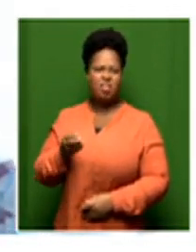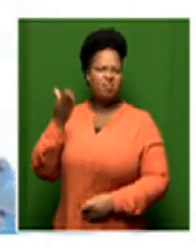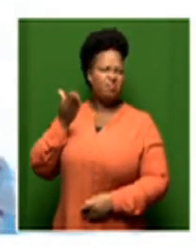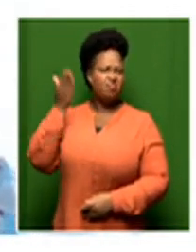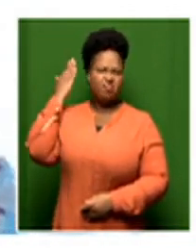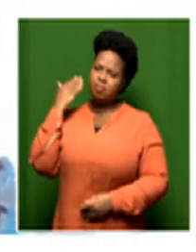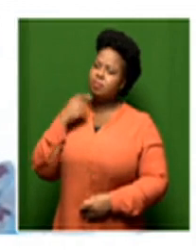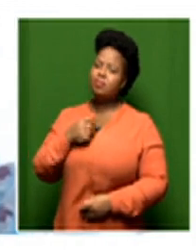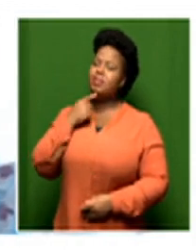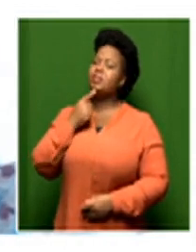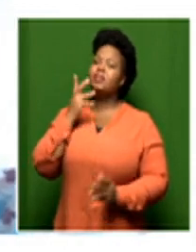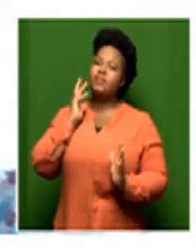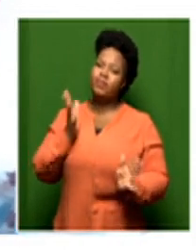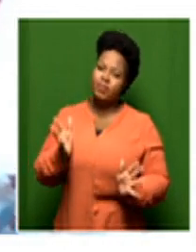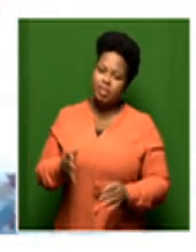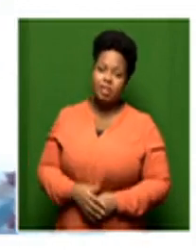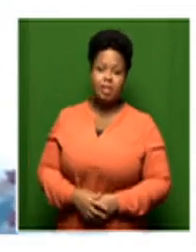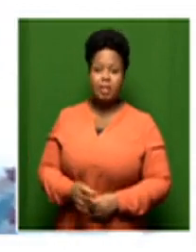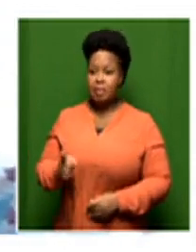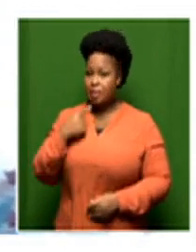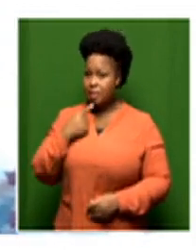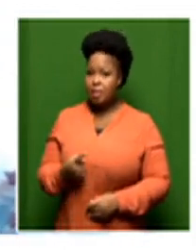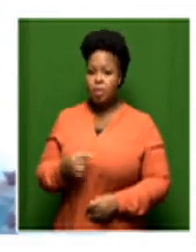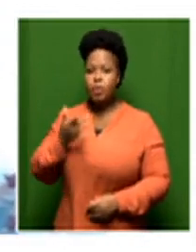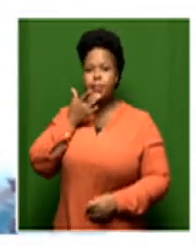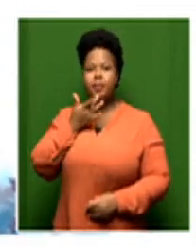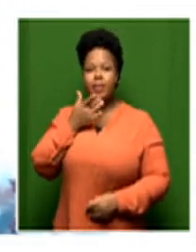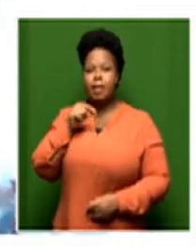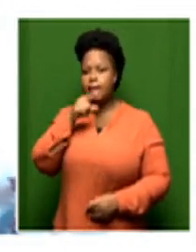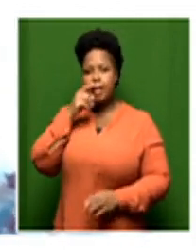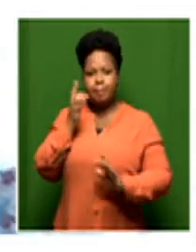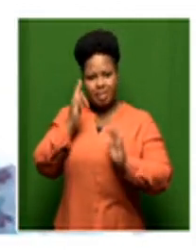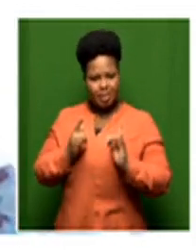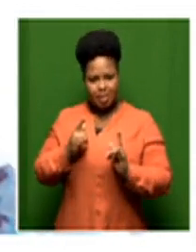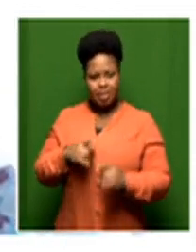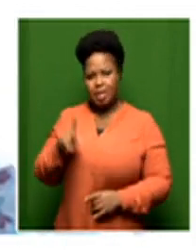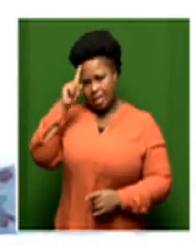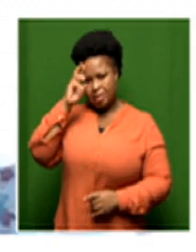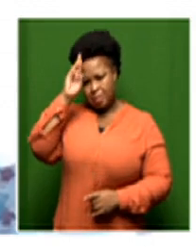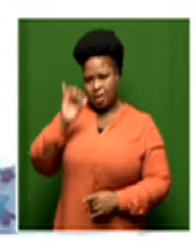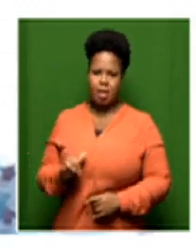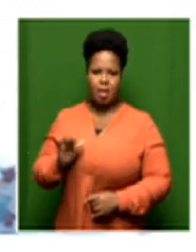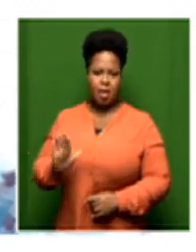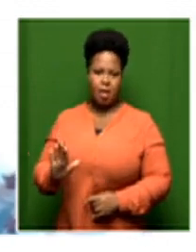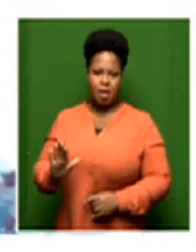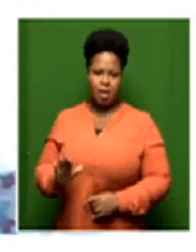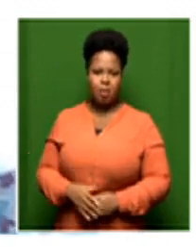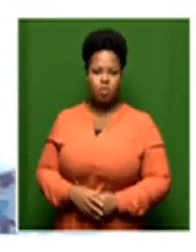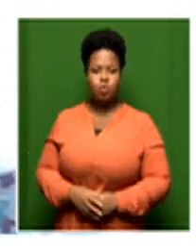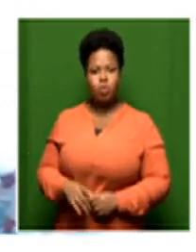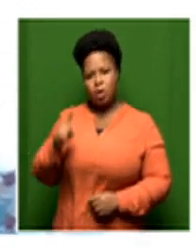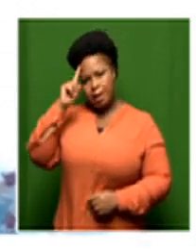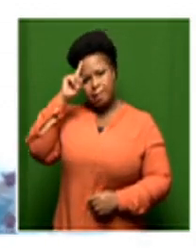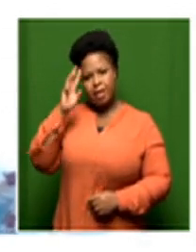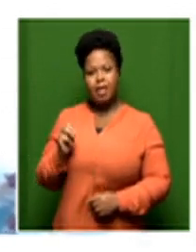its views that it would prefer this city to be named Nelson Mandela, a Mandela